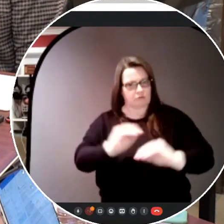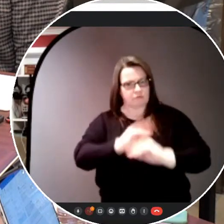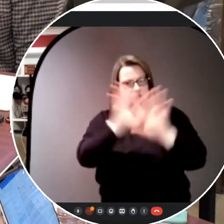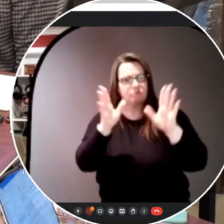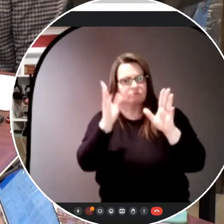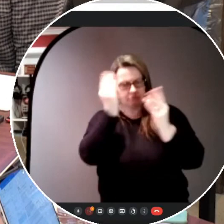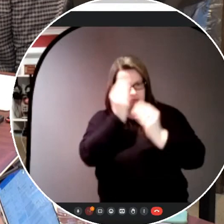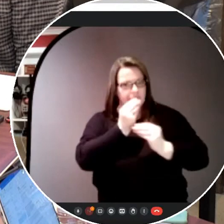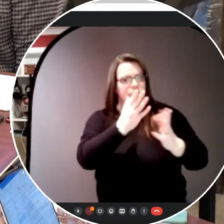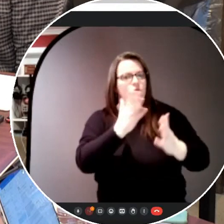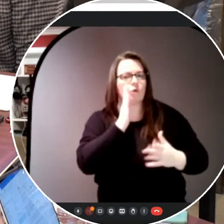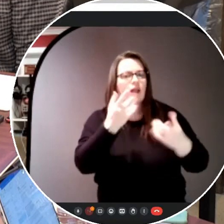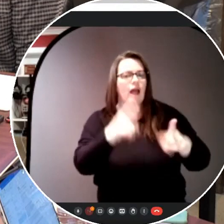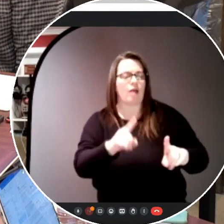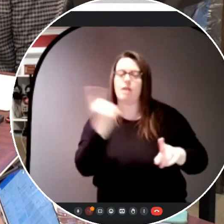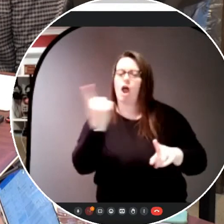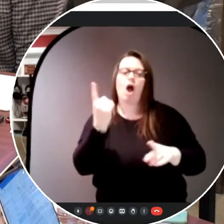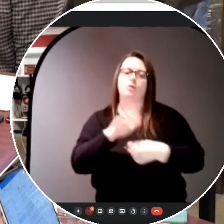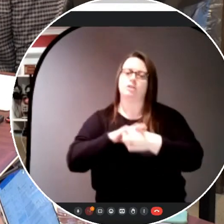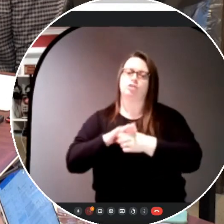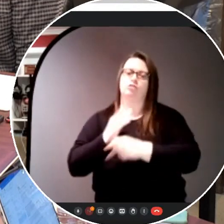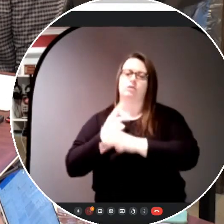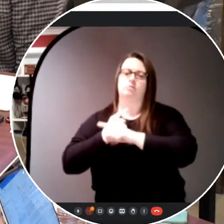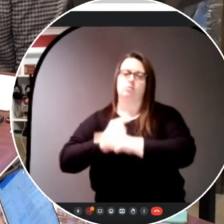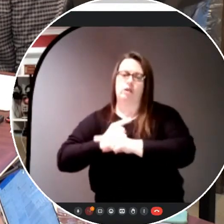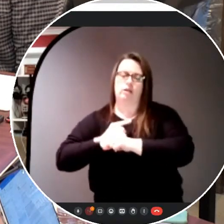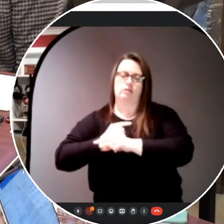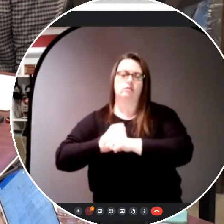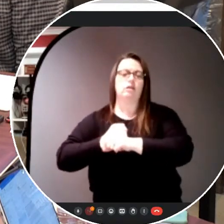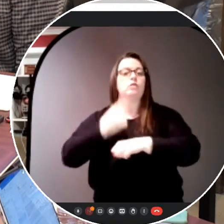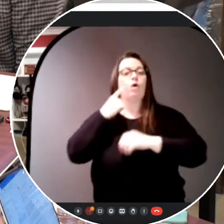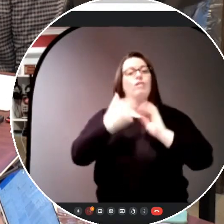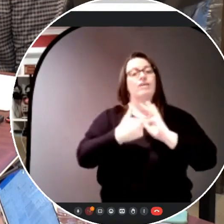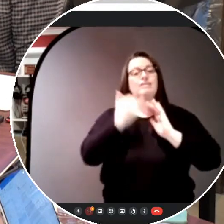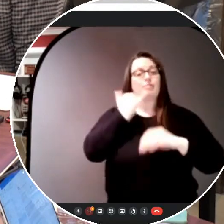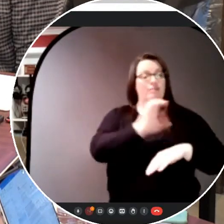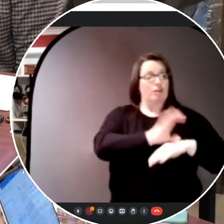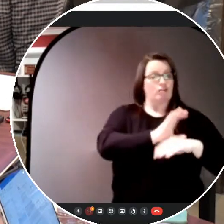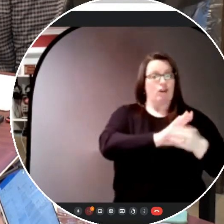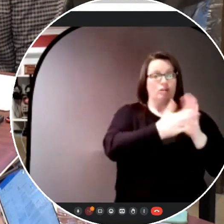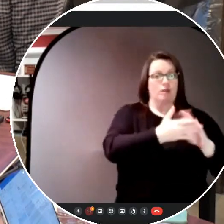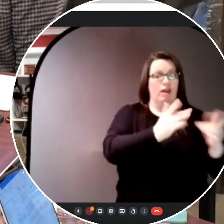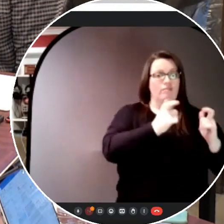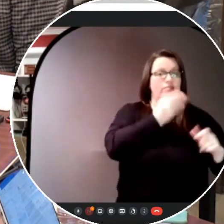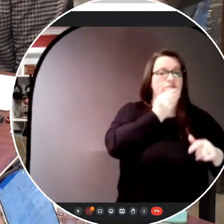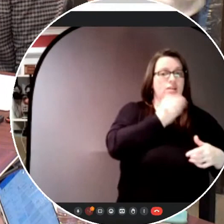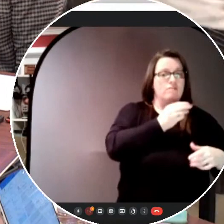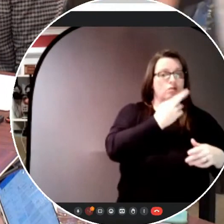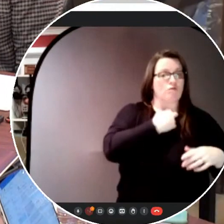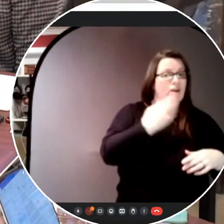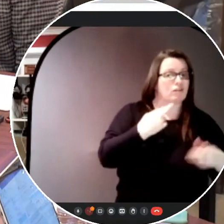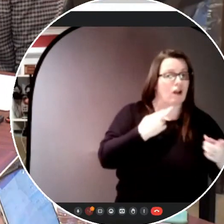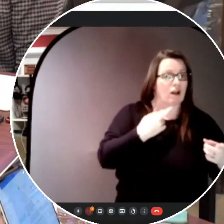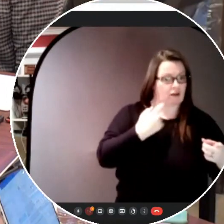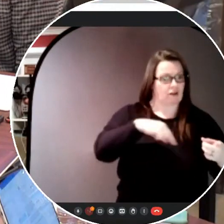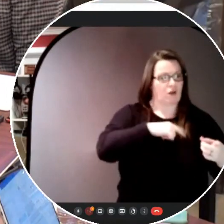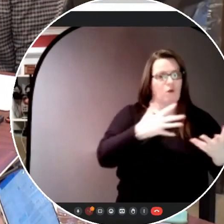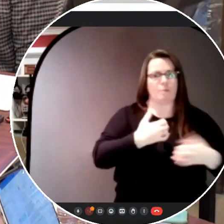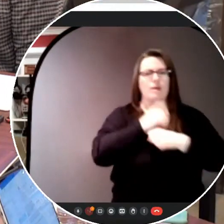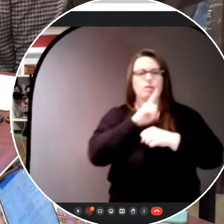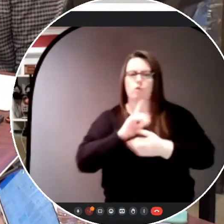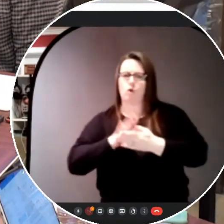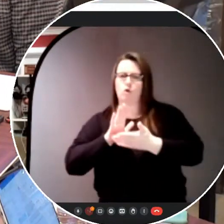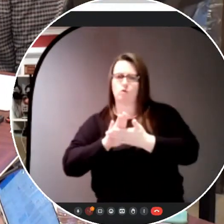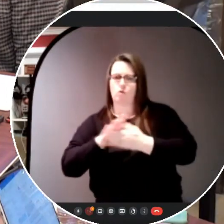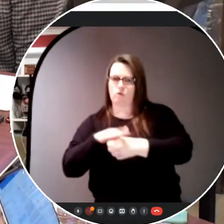instance, if a former church becomes a fast food restaurant, we want to make sure that our school operations are protected.